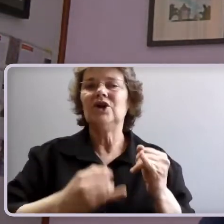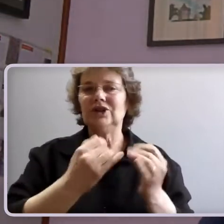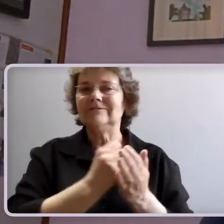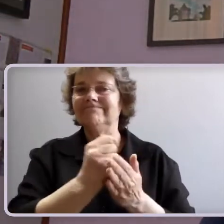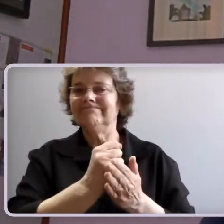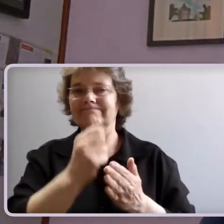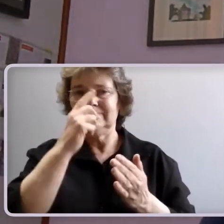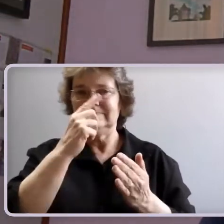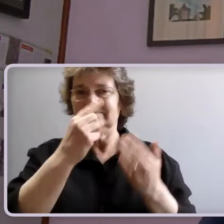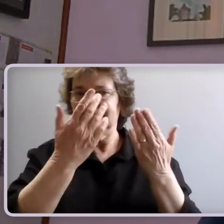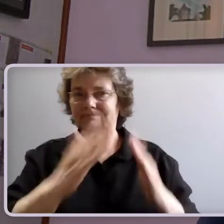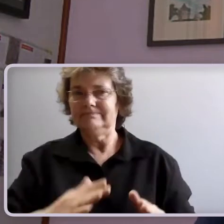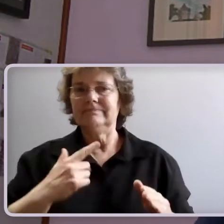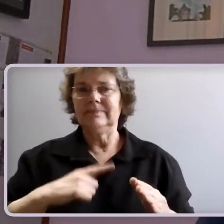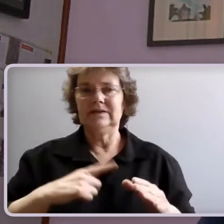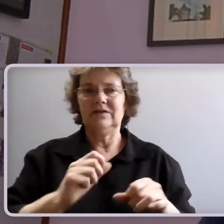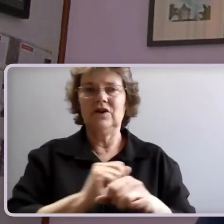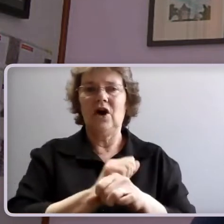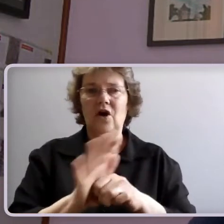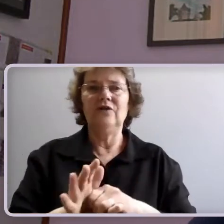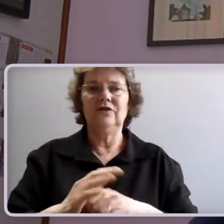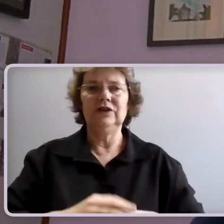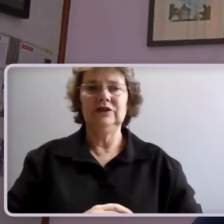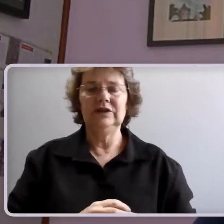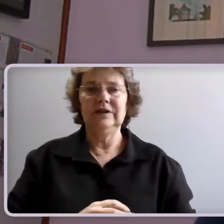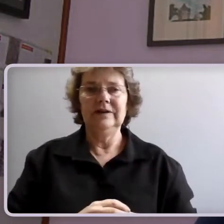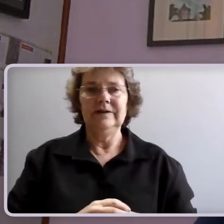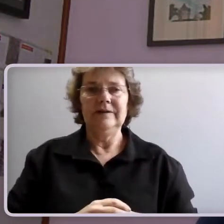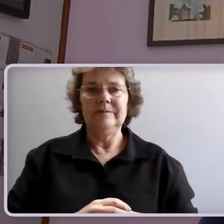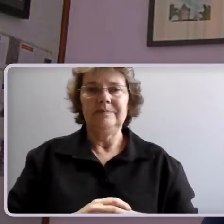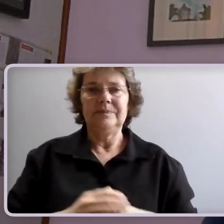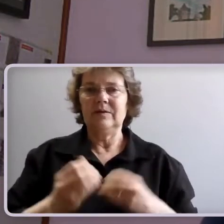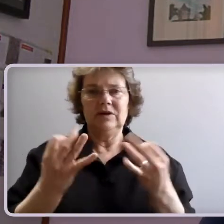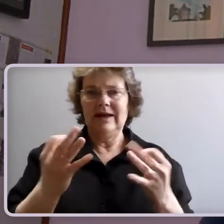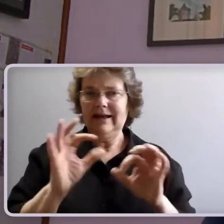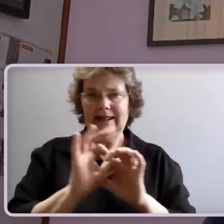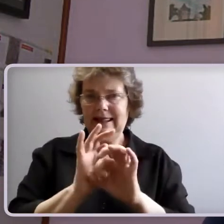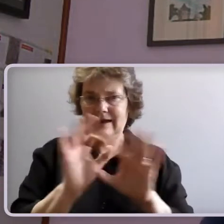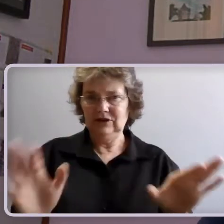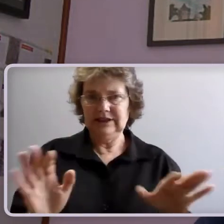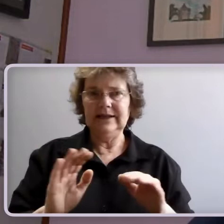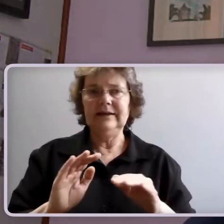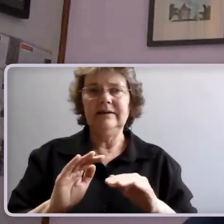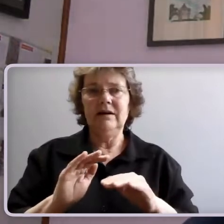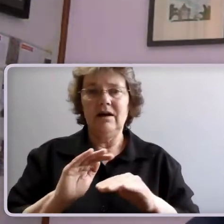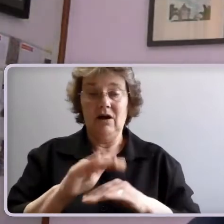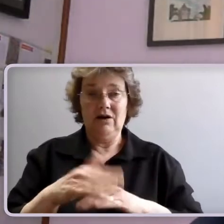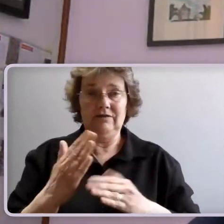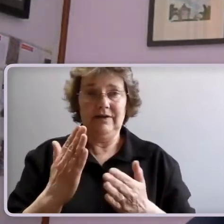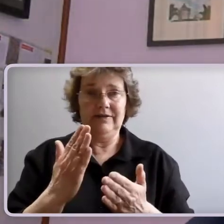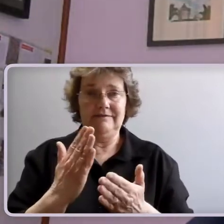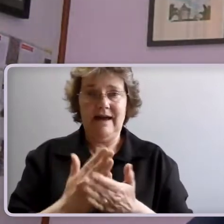still no real clarity over the fact that we're still dealing with a